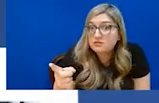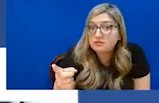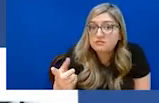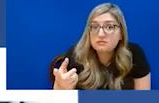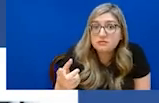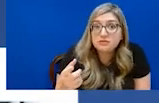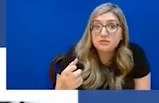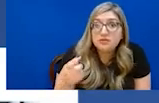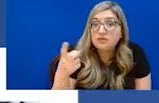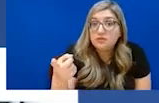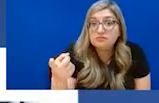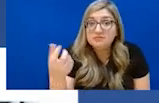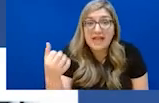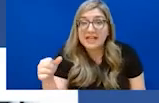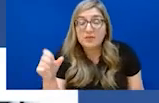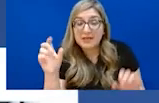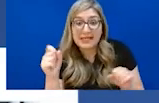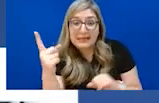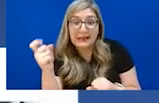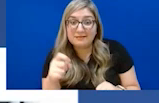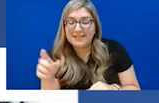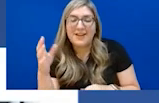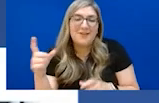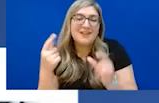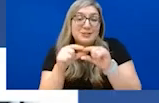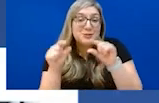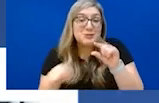love online and we're like, well, we're here too.